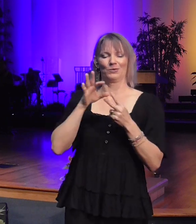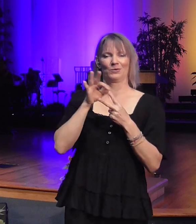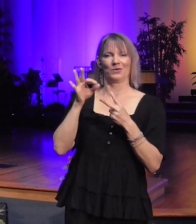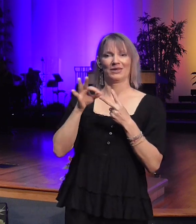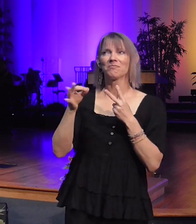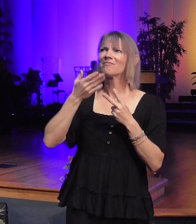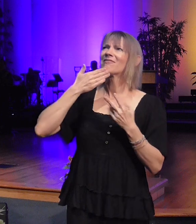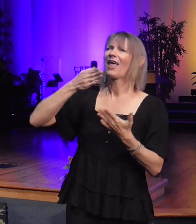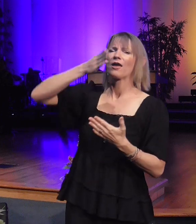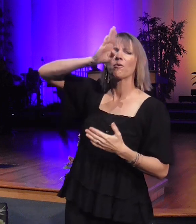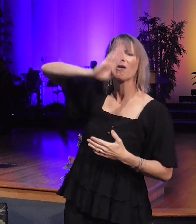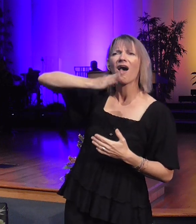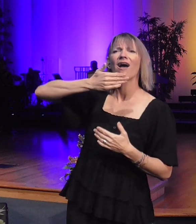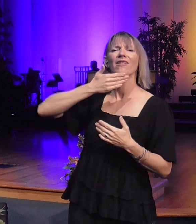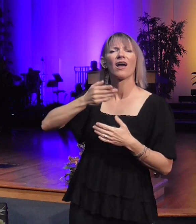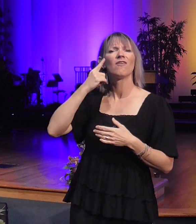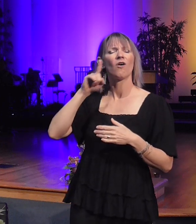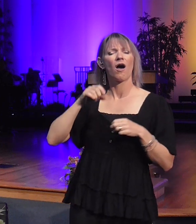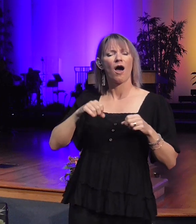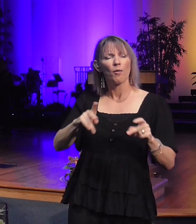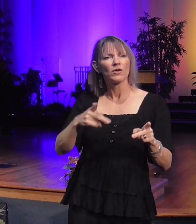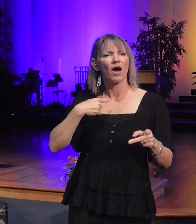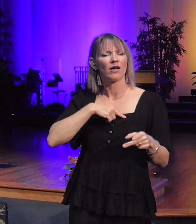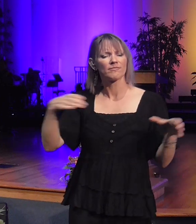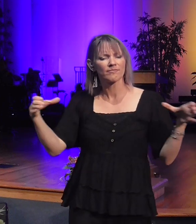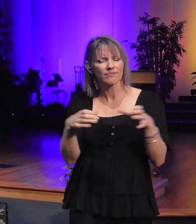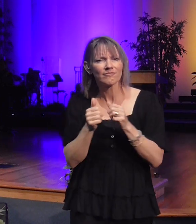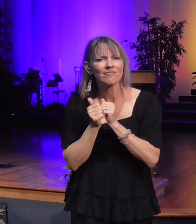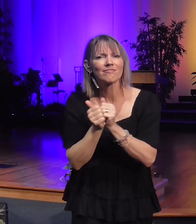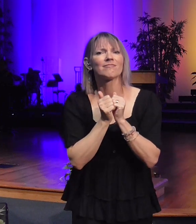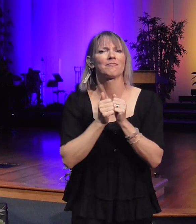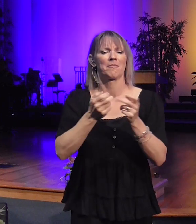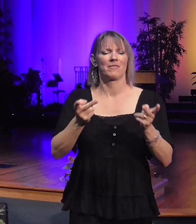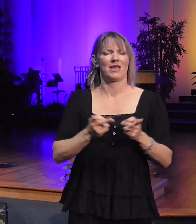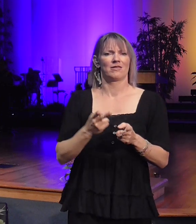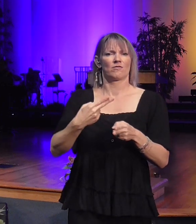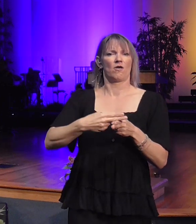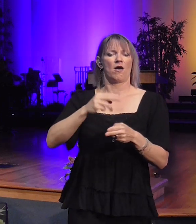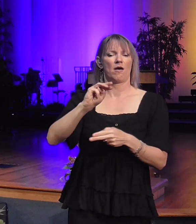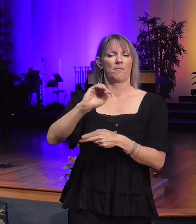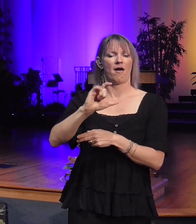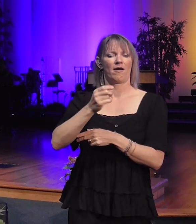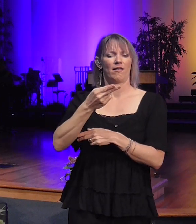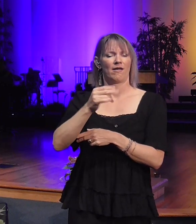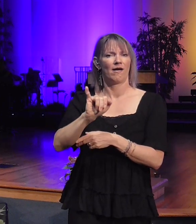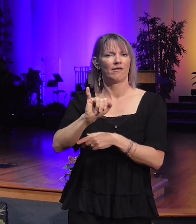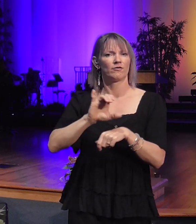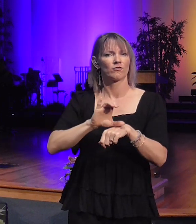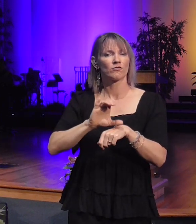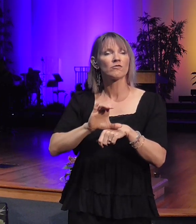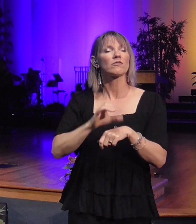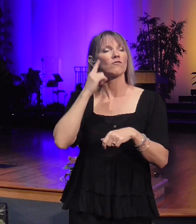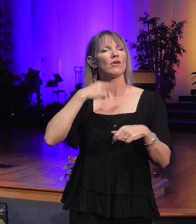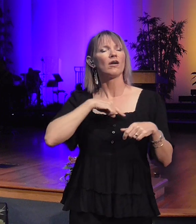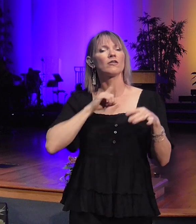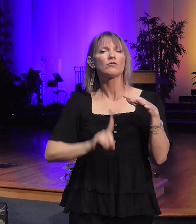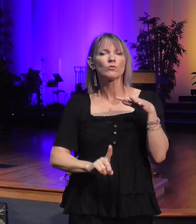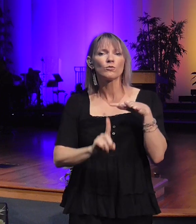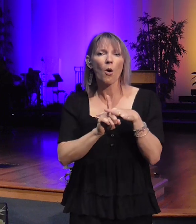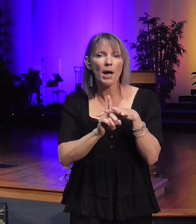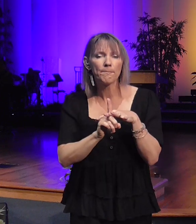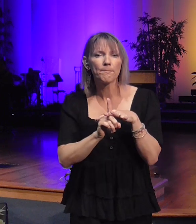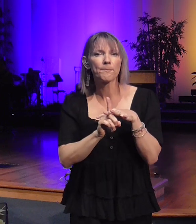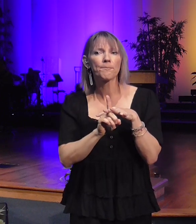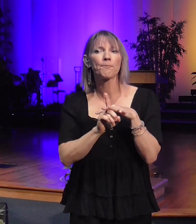the opportunity to come together in this place we call Mile High Church, to show up with